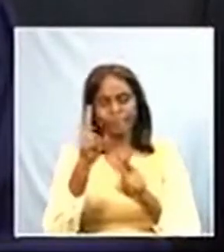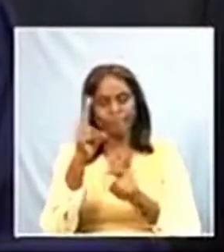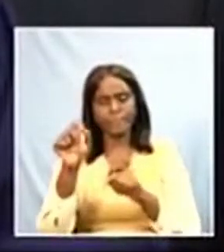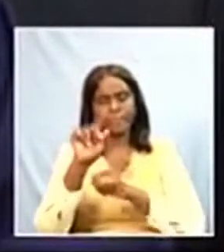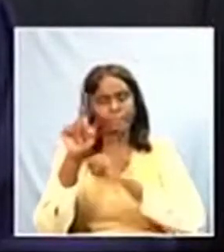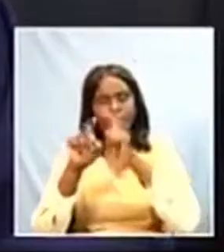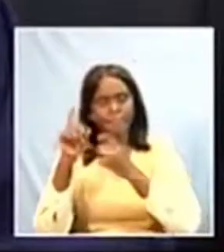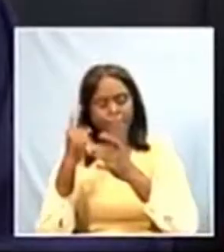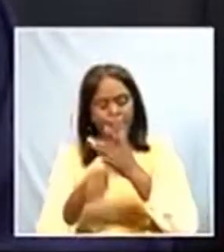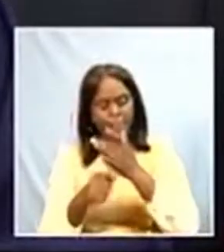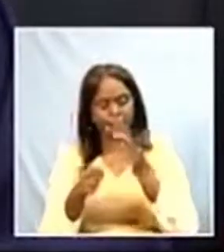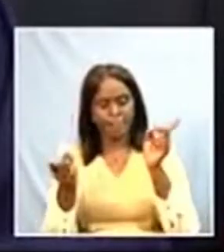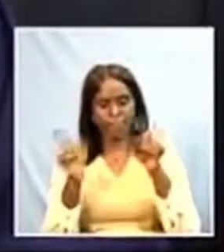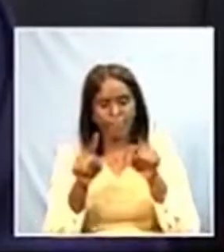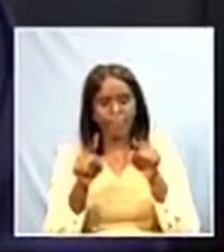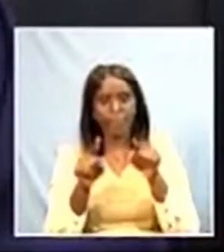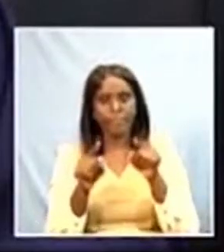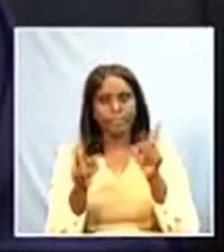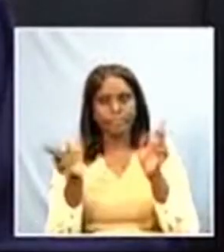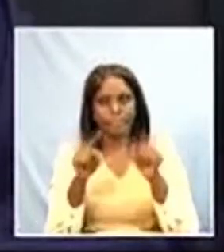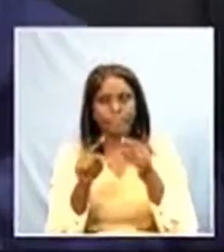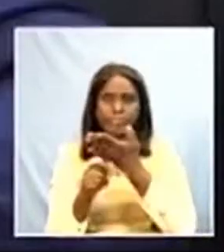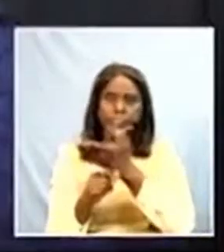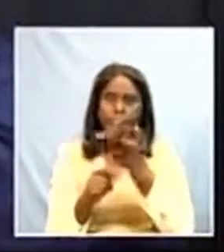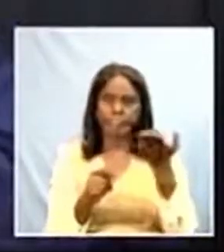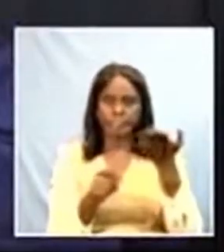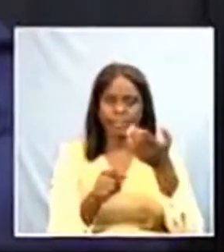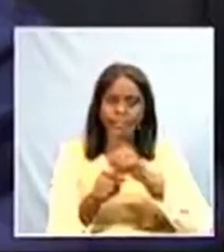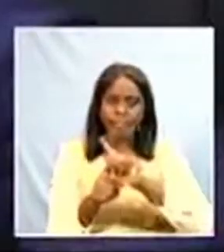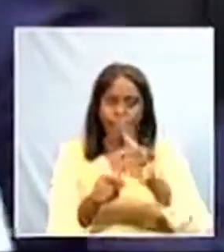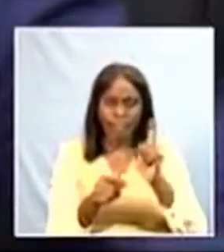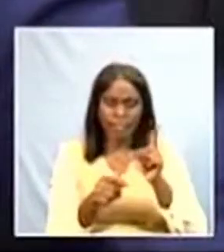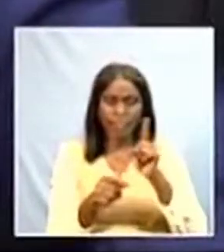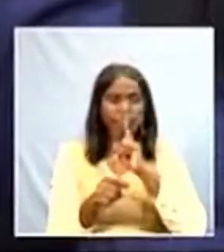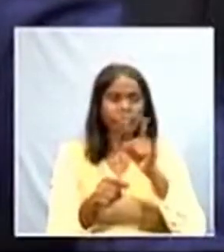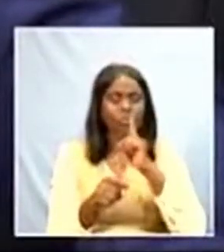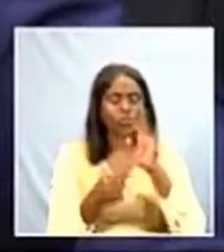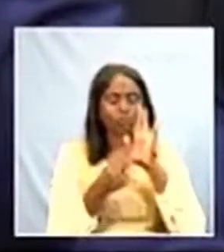is where is the proof of